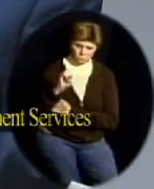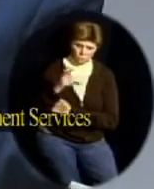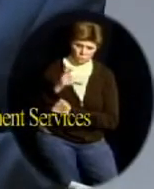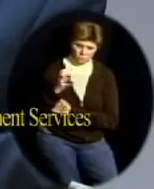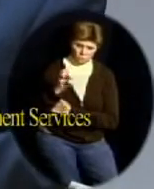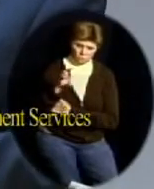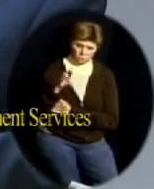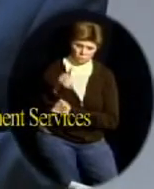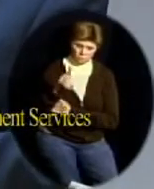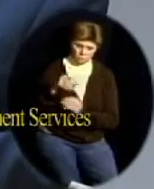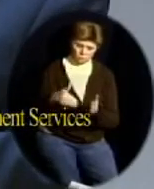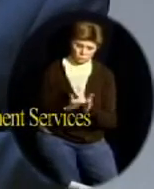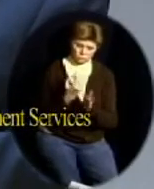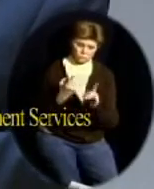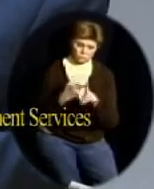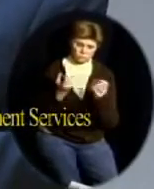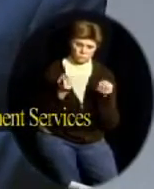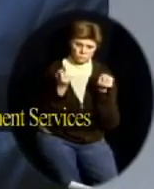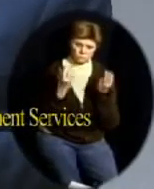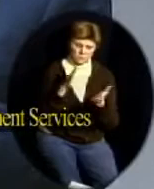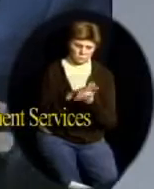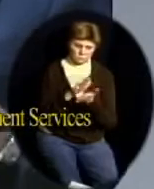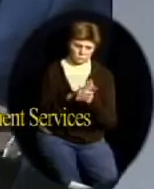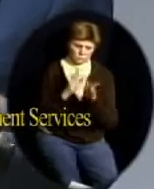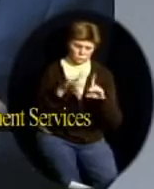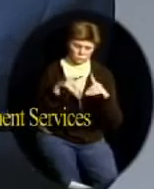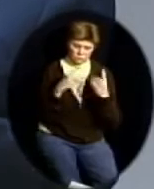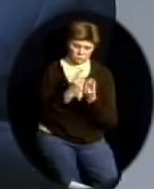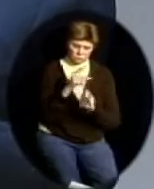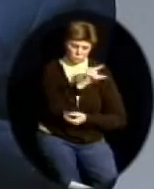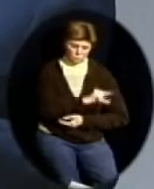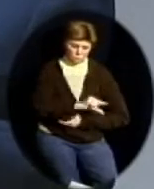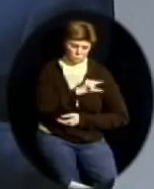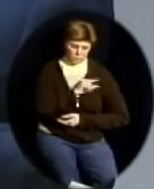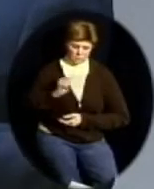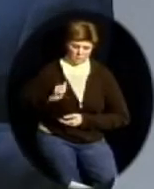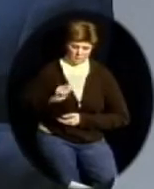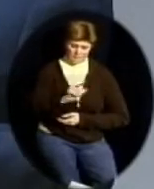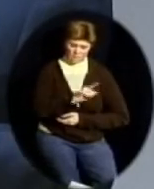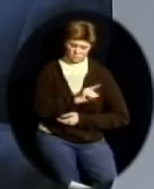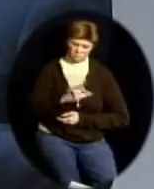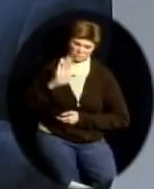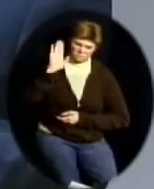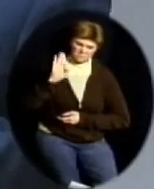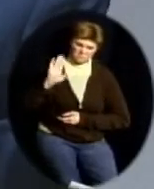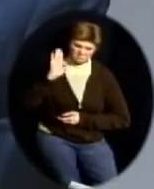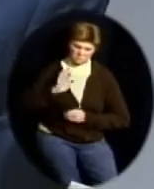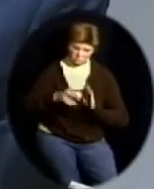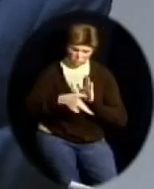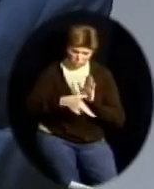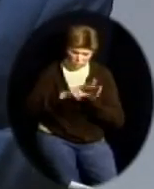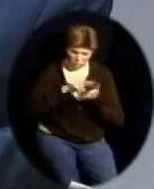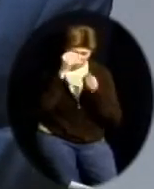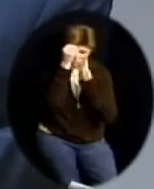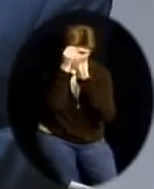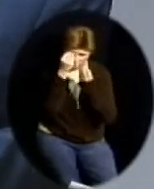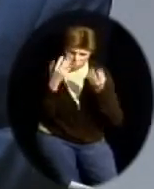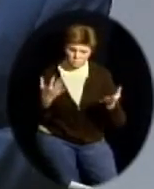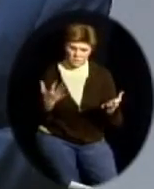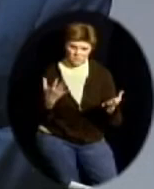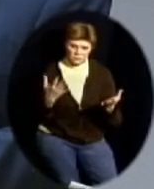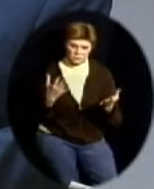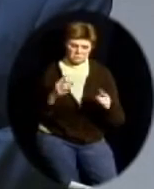For a number of years, the Quality Council has reviewed data, but it wasn't necessarily as systematic as perhaps it could have been.